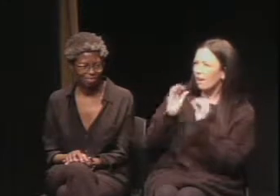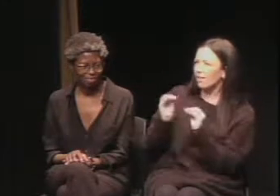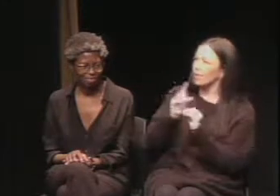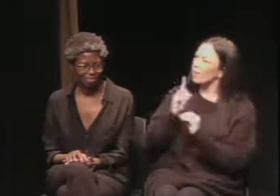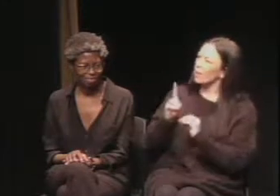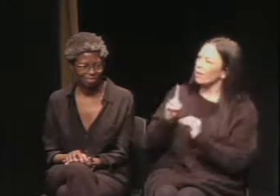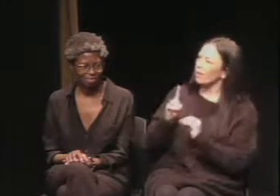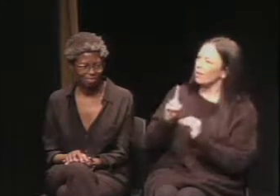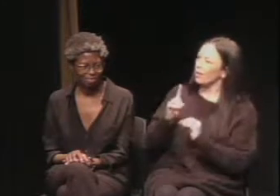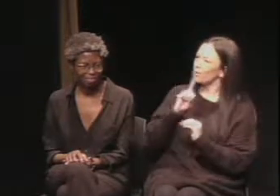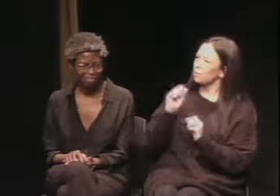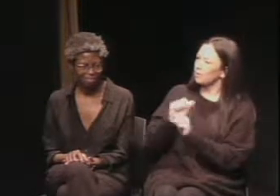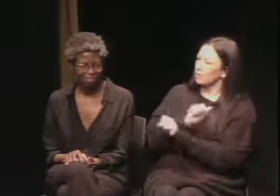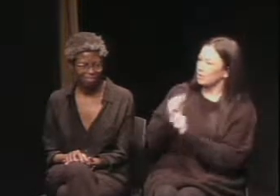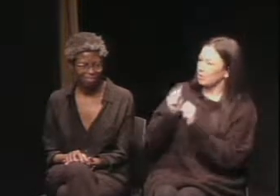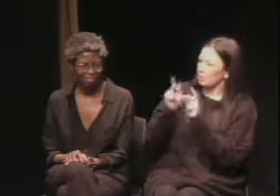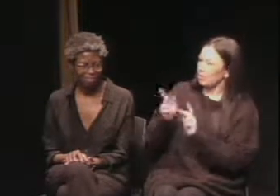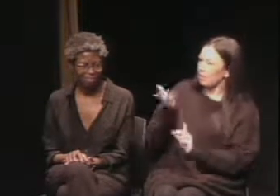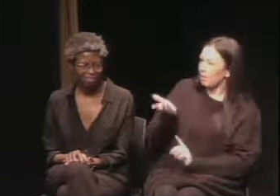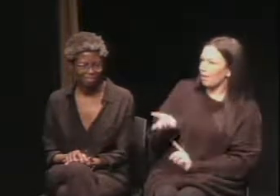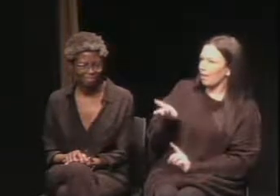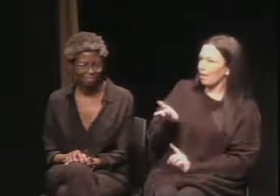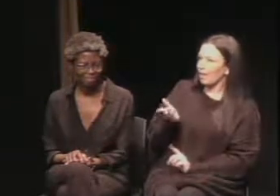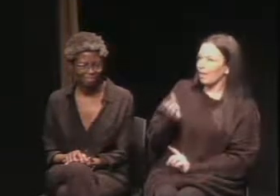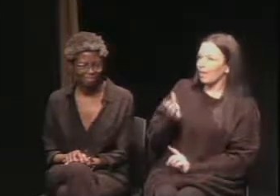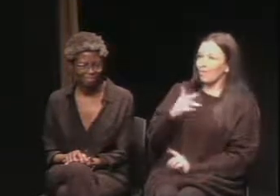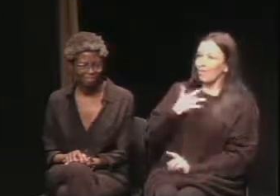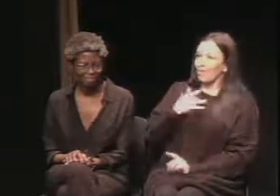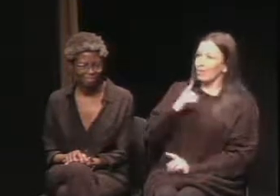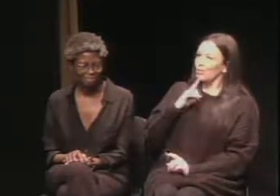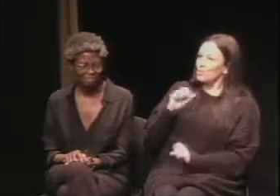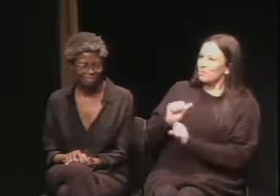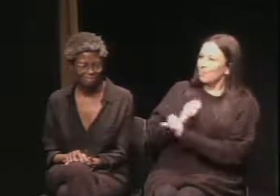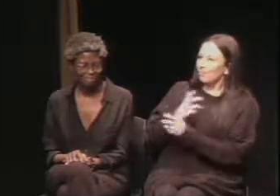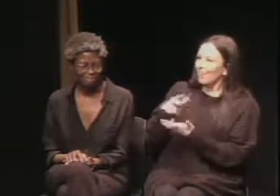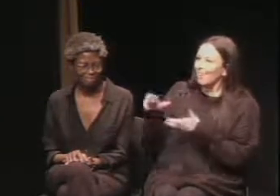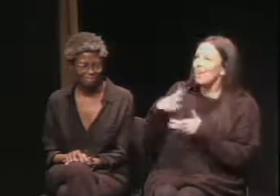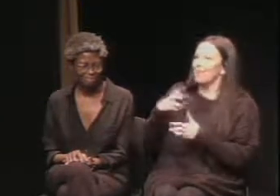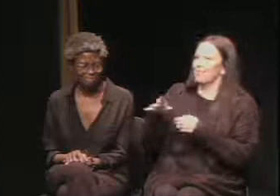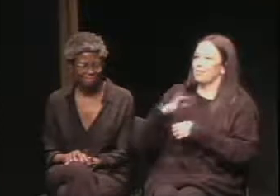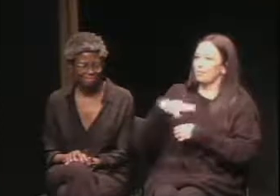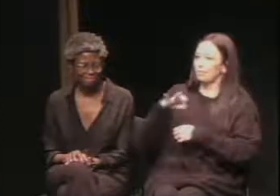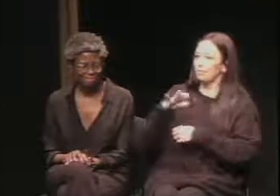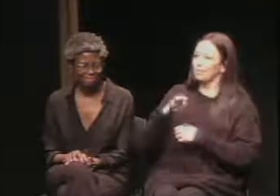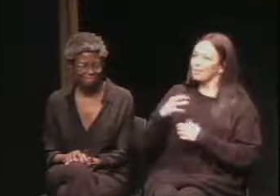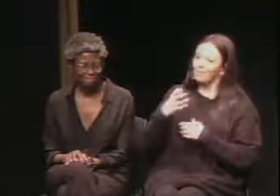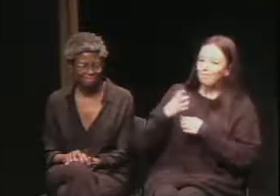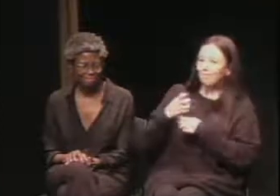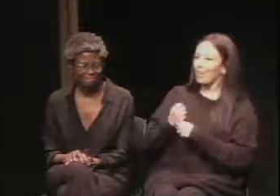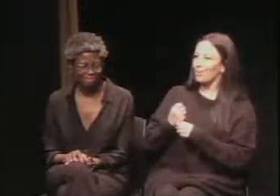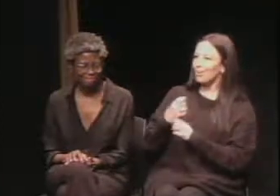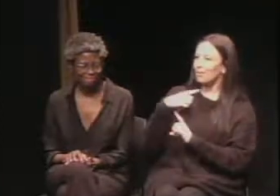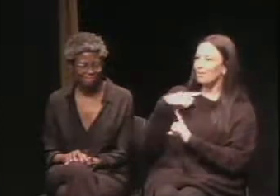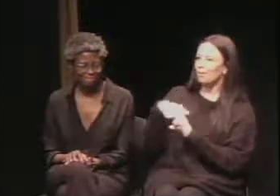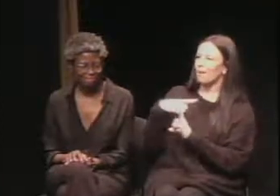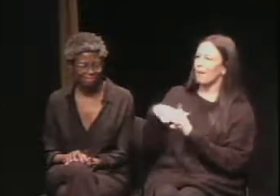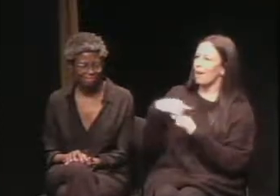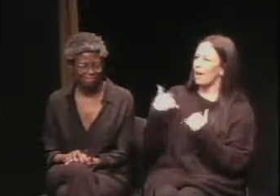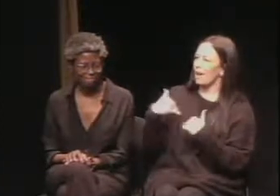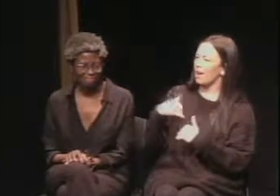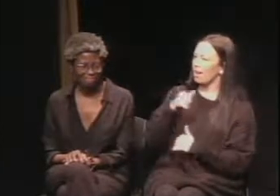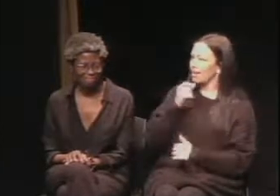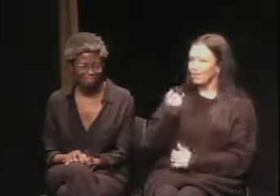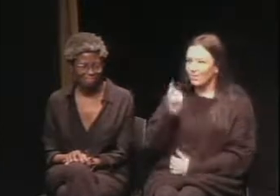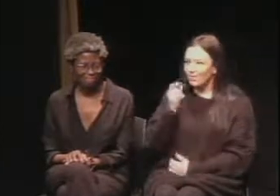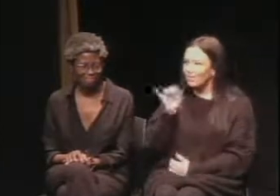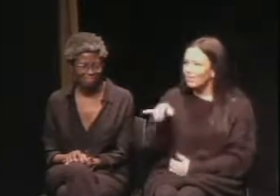like, carrying something. Oh yeah, it yeah. felt like pure joy. It felt like real laughter. It felt like confidence mm-hmm. that I just could not, where do you get that